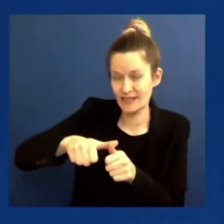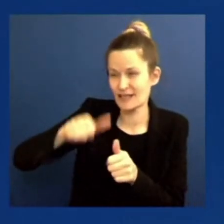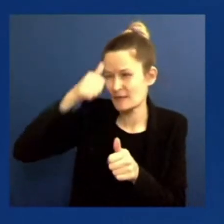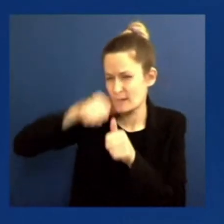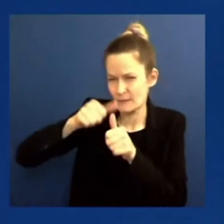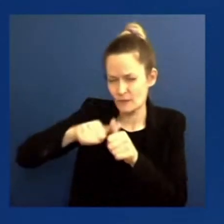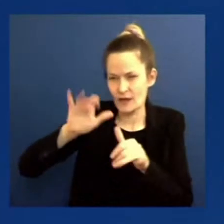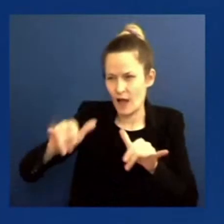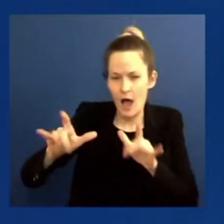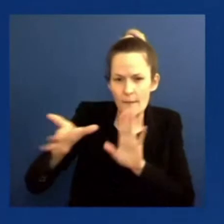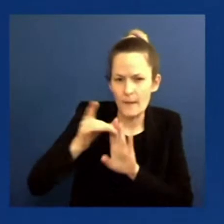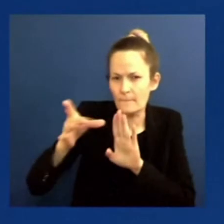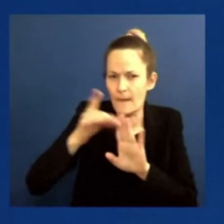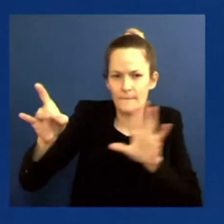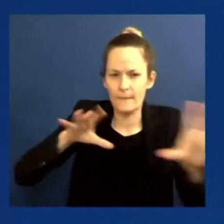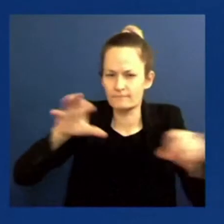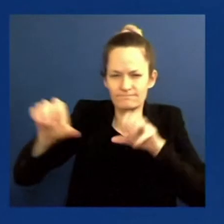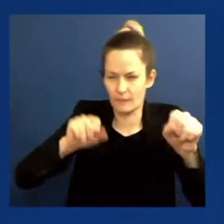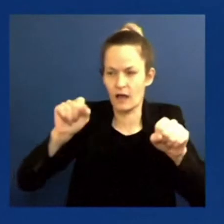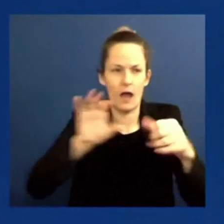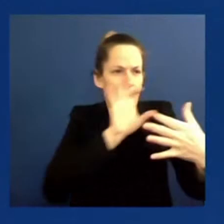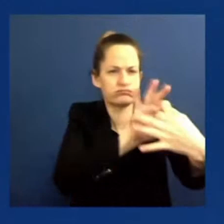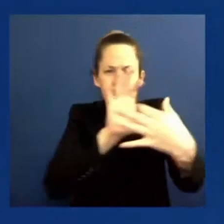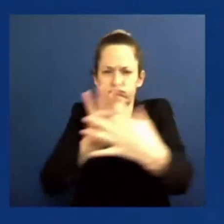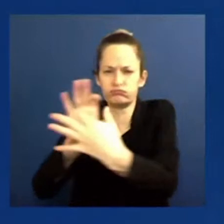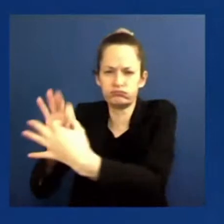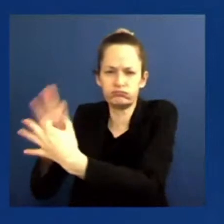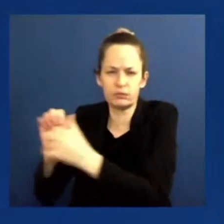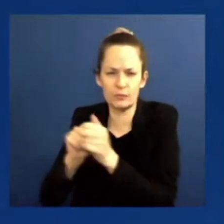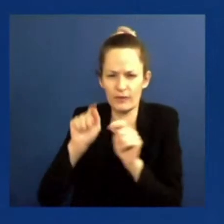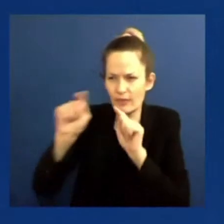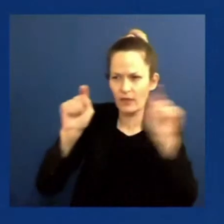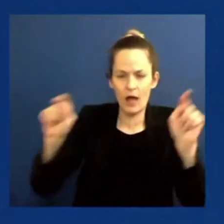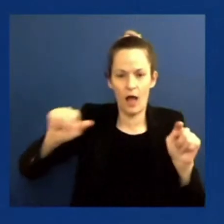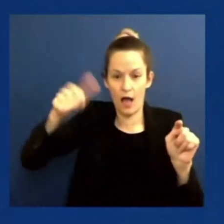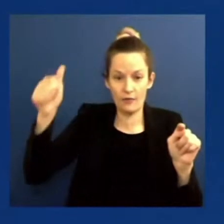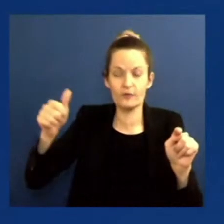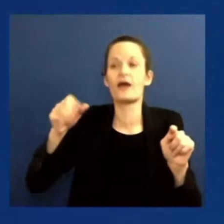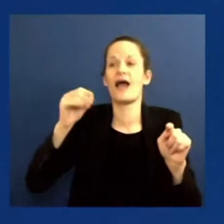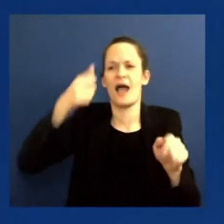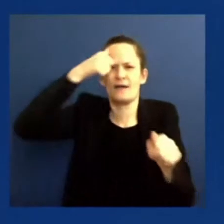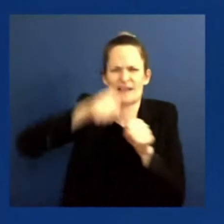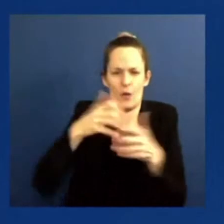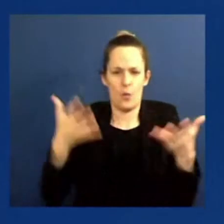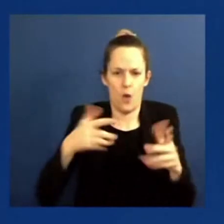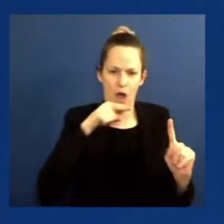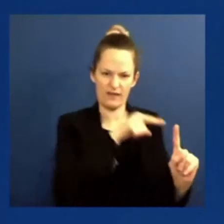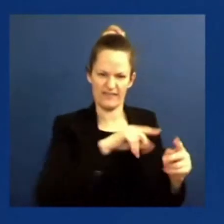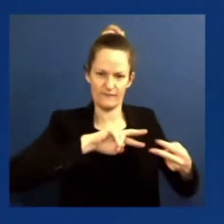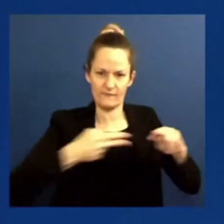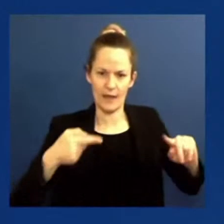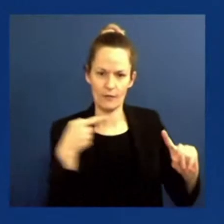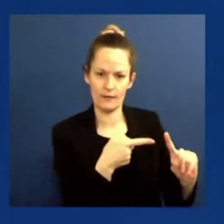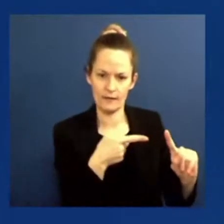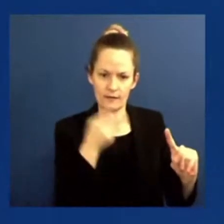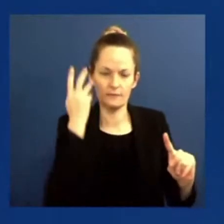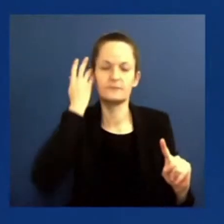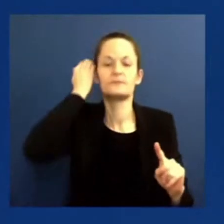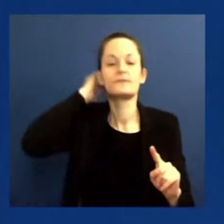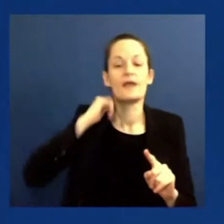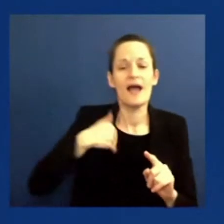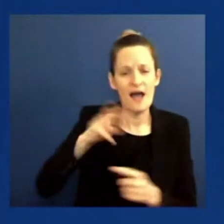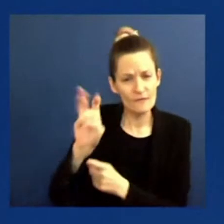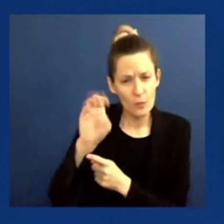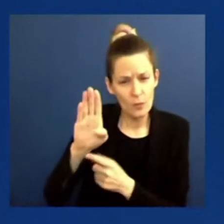Omicron. Next slide. Same thing with laboratory studies that T cells induced from vaccination or prior